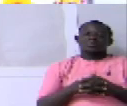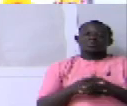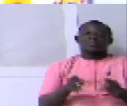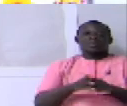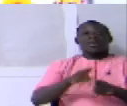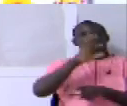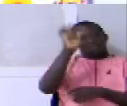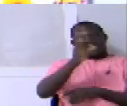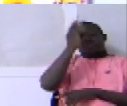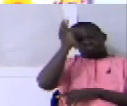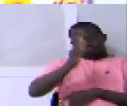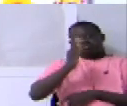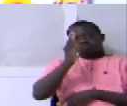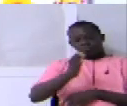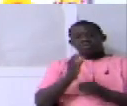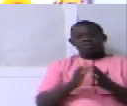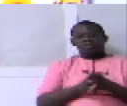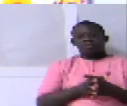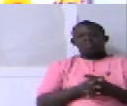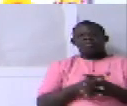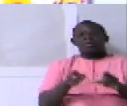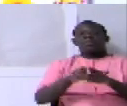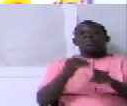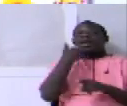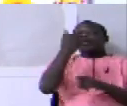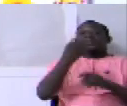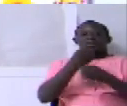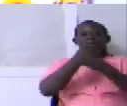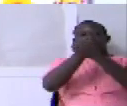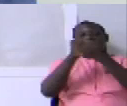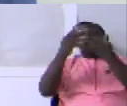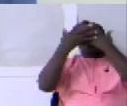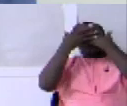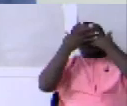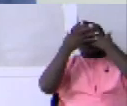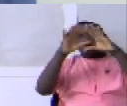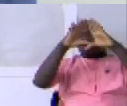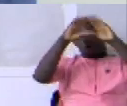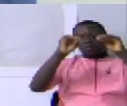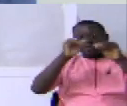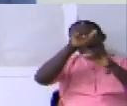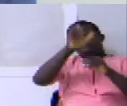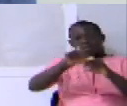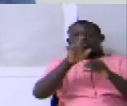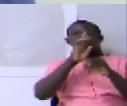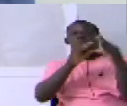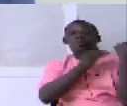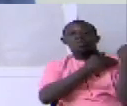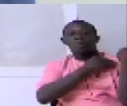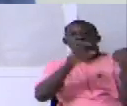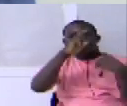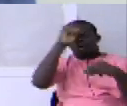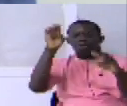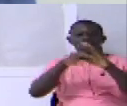very true. Has the prison authorities ever done anything about that?